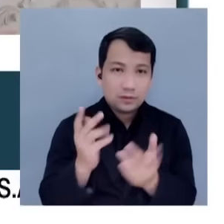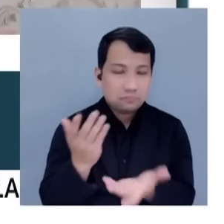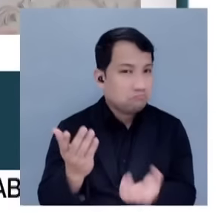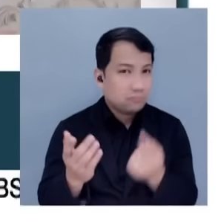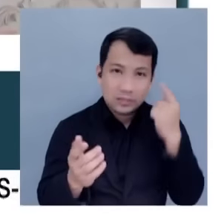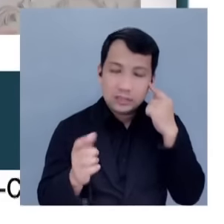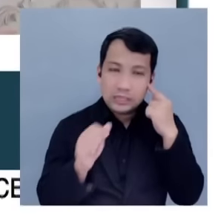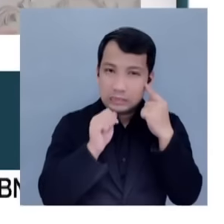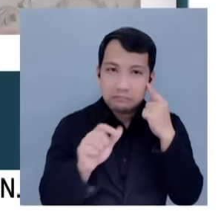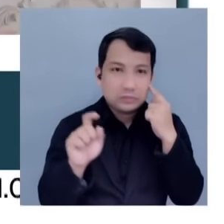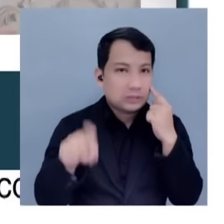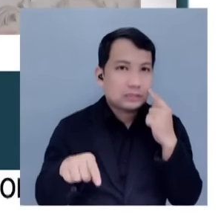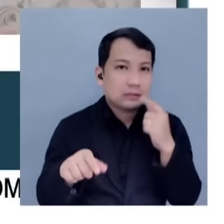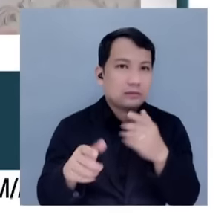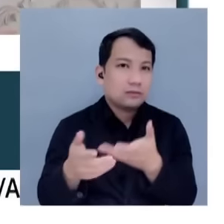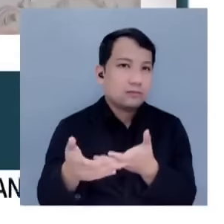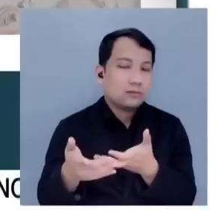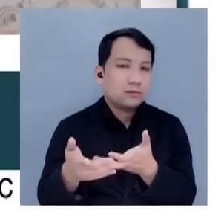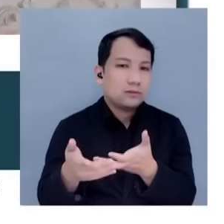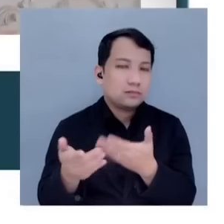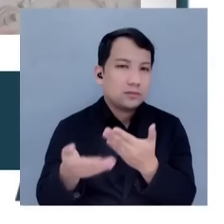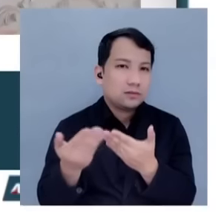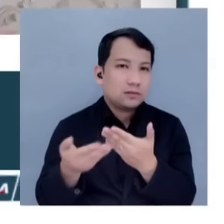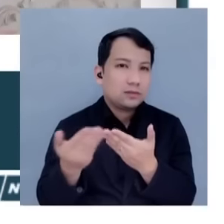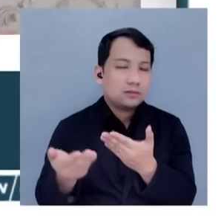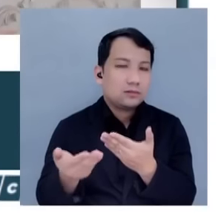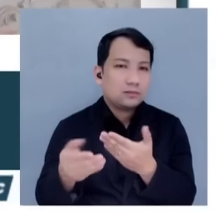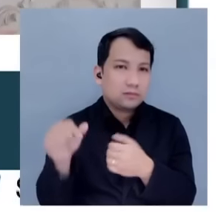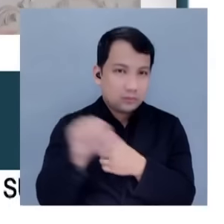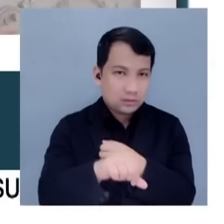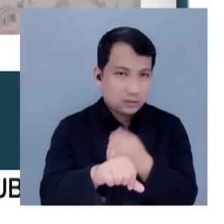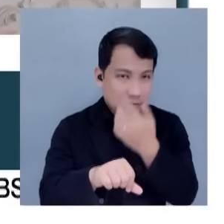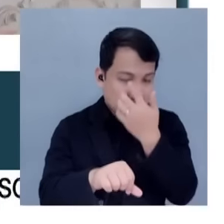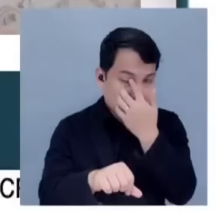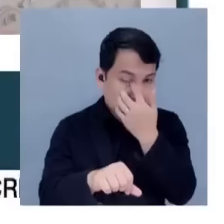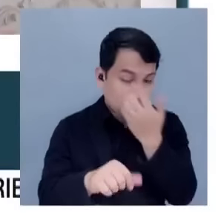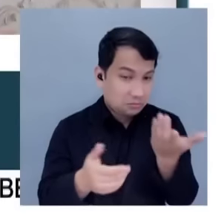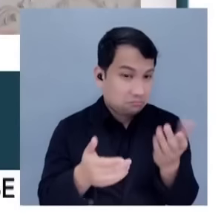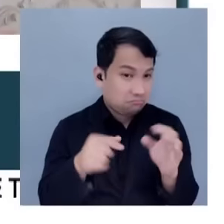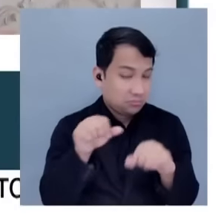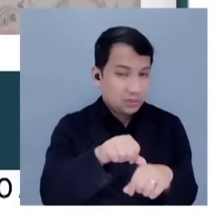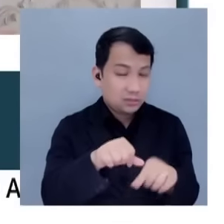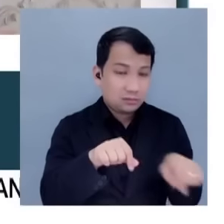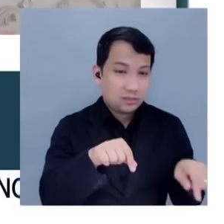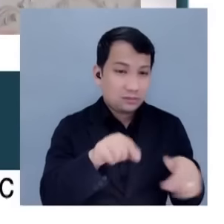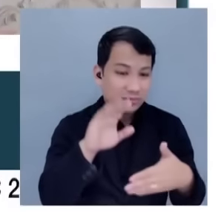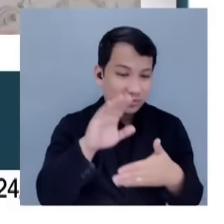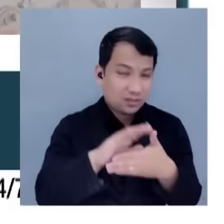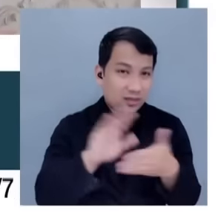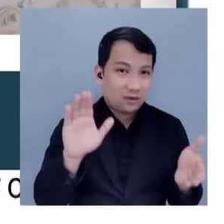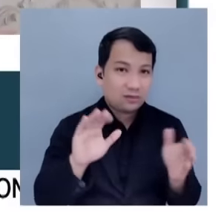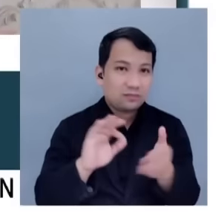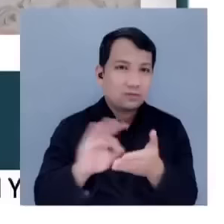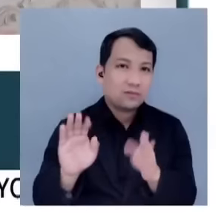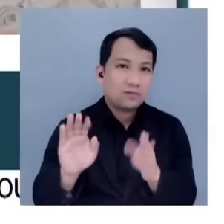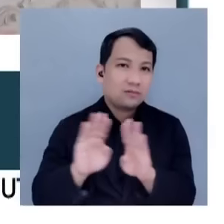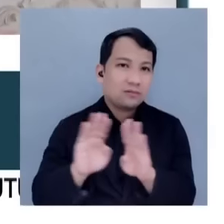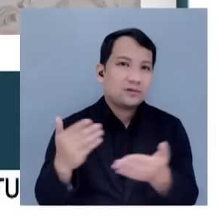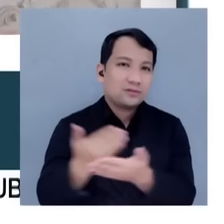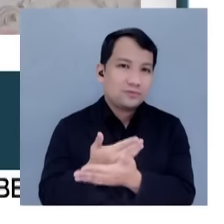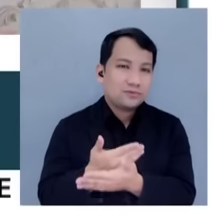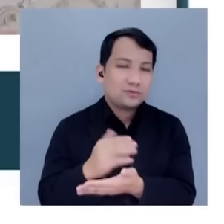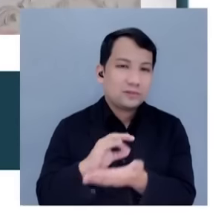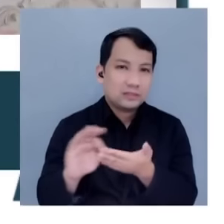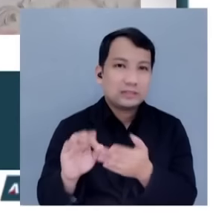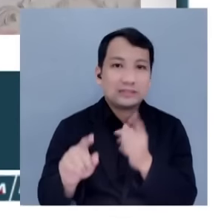dapat simple lang na i-take down. Mm-hmm. Dahil pag nag-take down ng isang account, magbubukas lang ng isang account. Mm-hmm. Di ba?